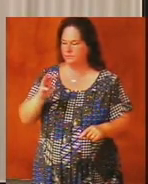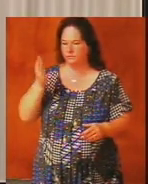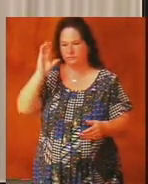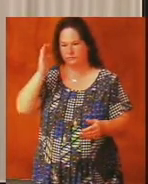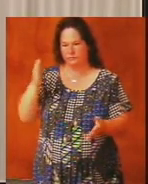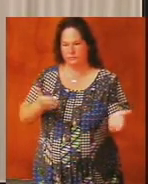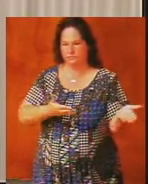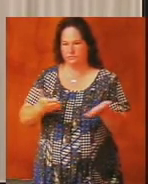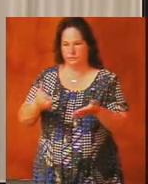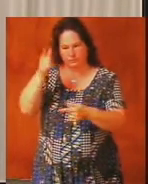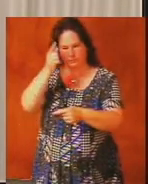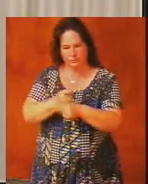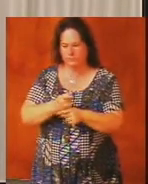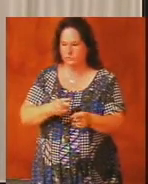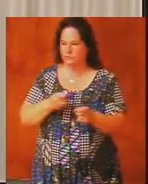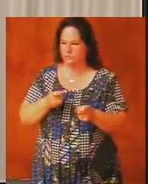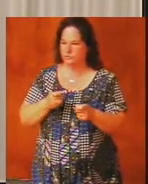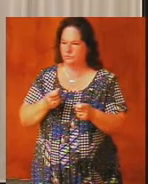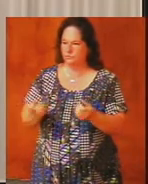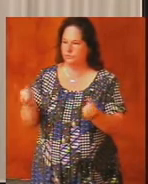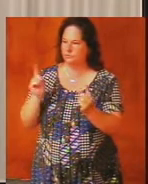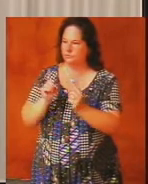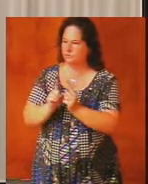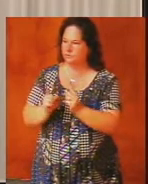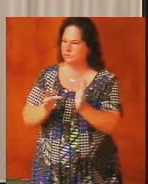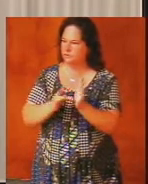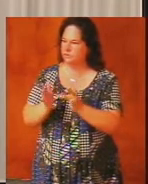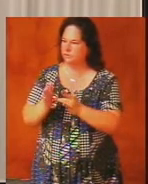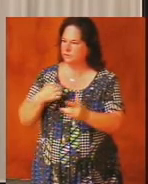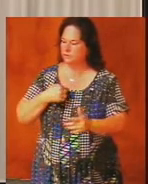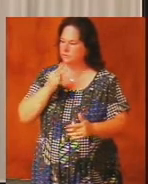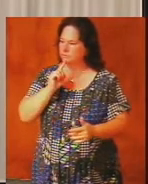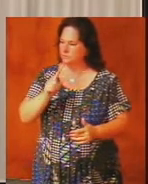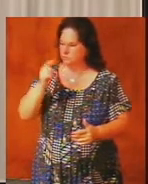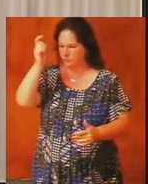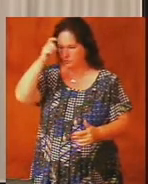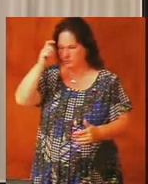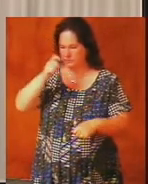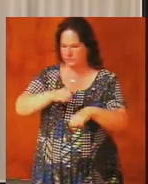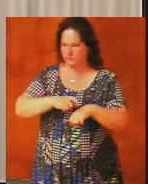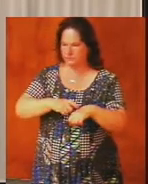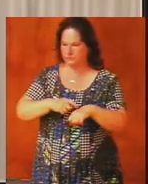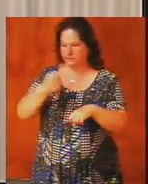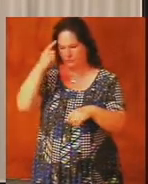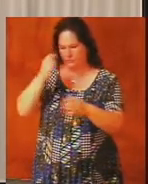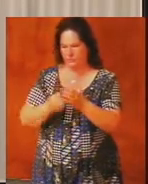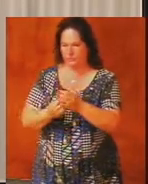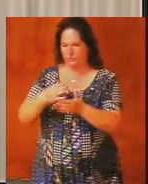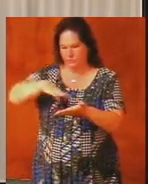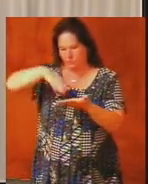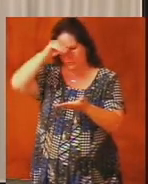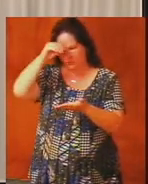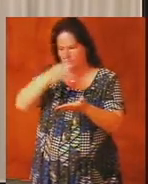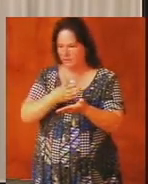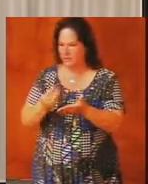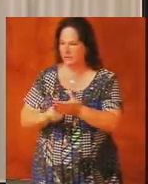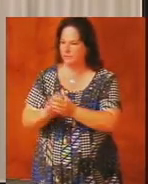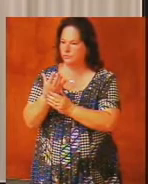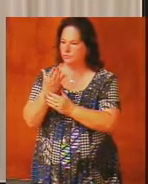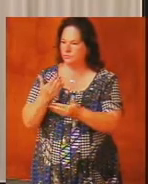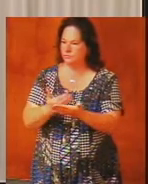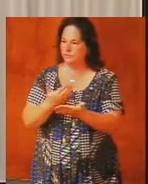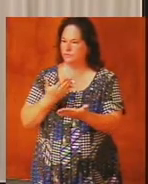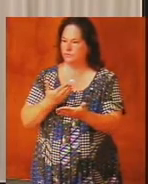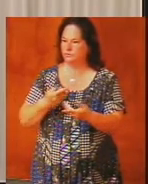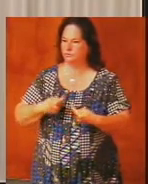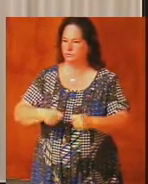meet Jesus. I'm sure there is wisdom in time to learn and grow before trying to teach and instruct